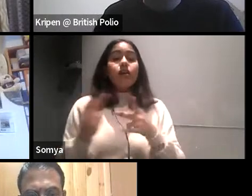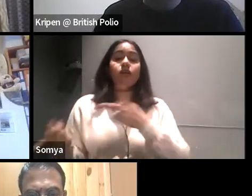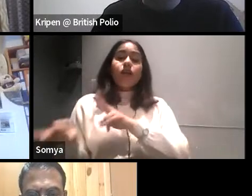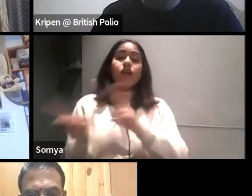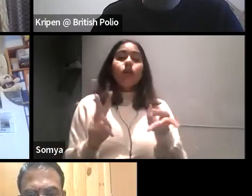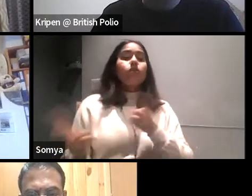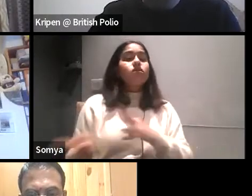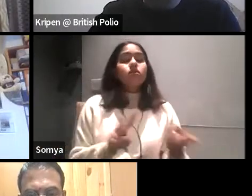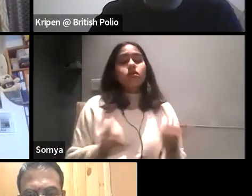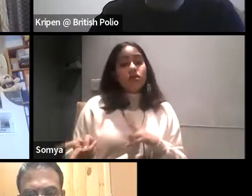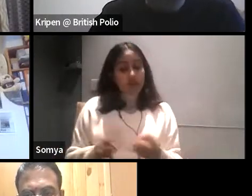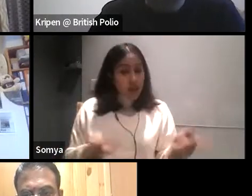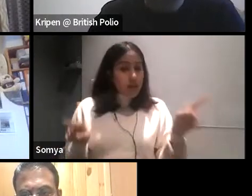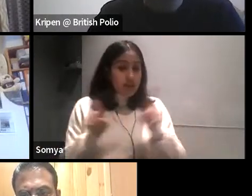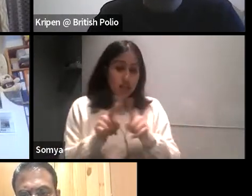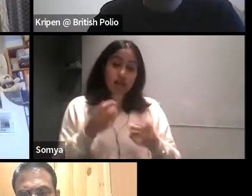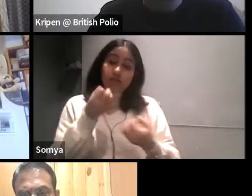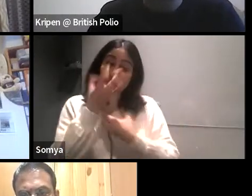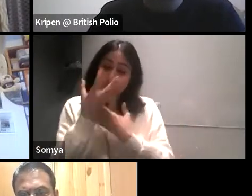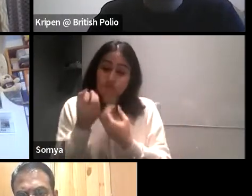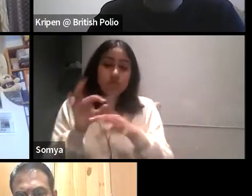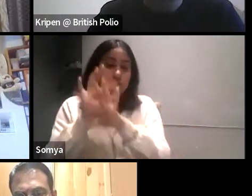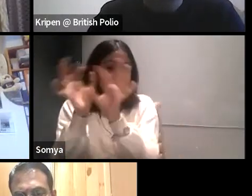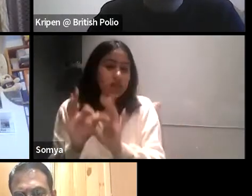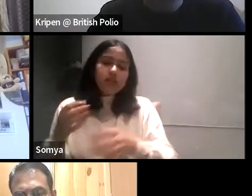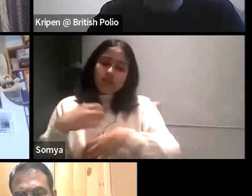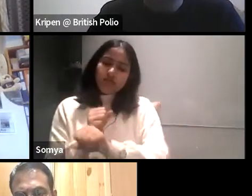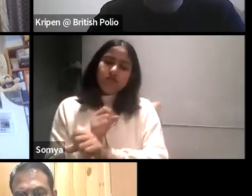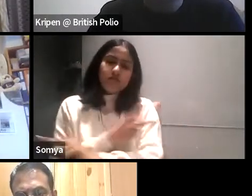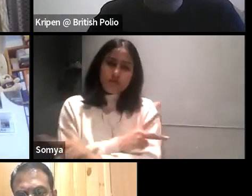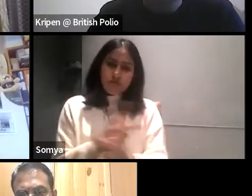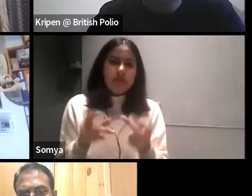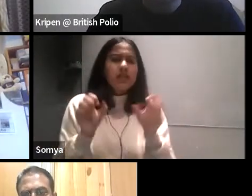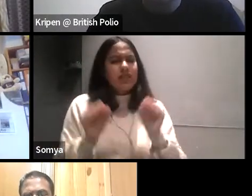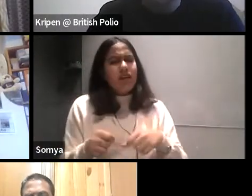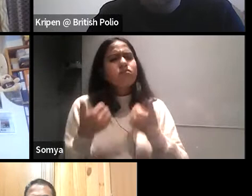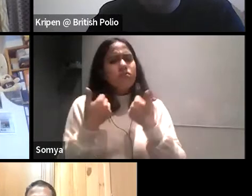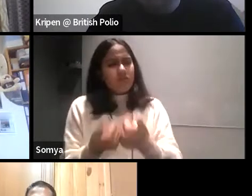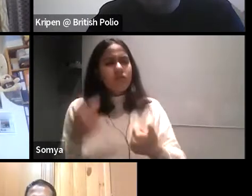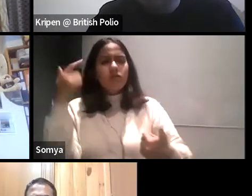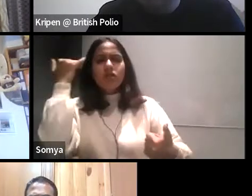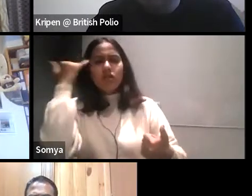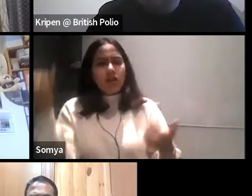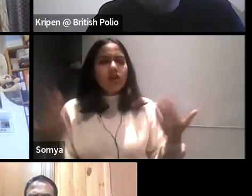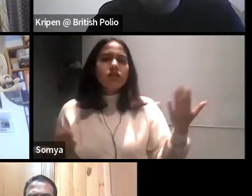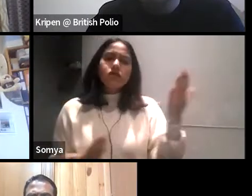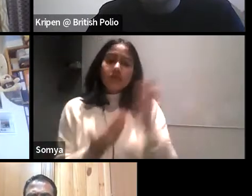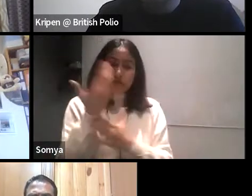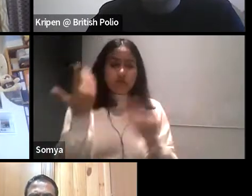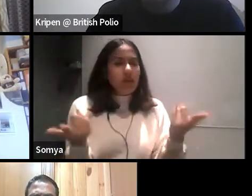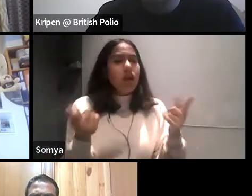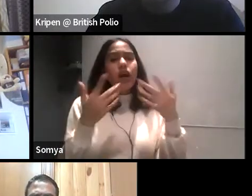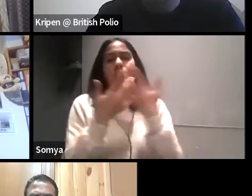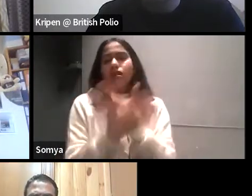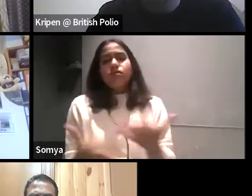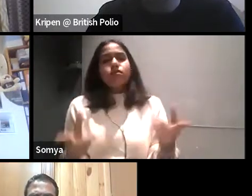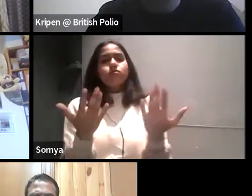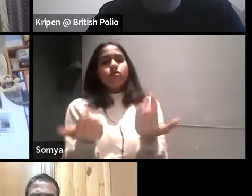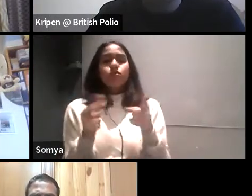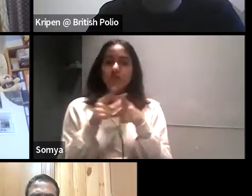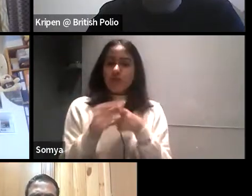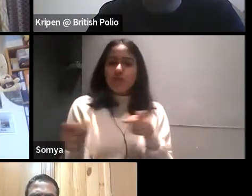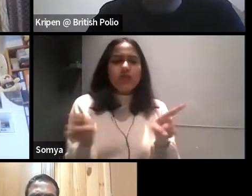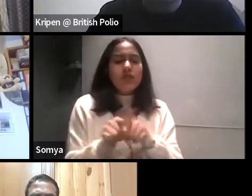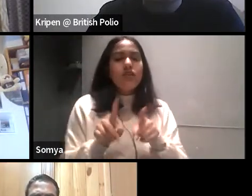saris being made by them or flower arrangements being made. So I think they all gave us good thoughts that whatever was possible or by virtual